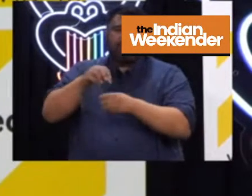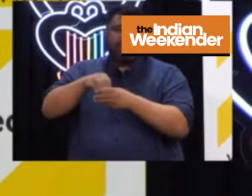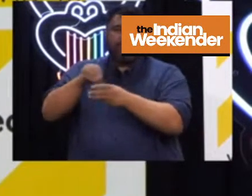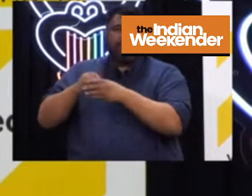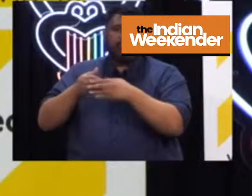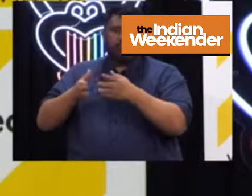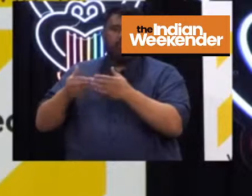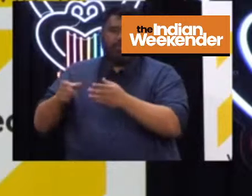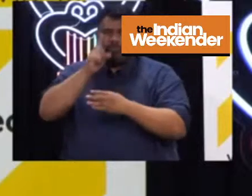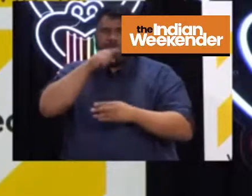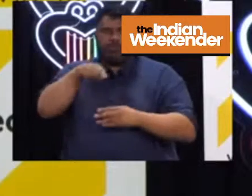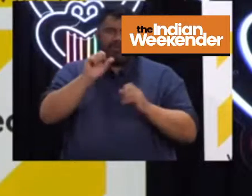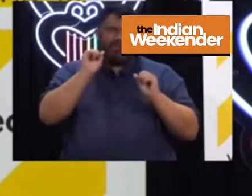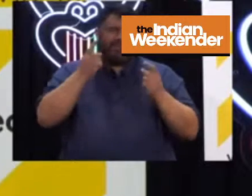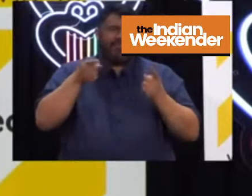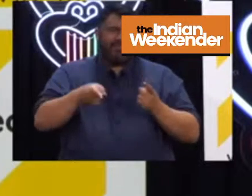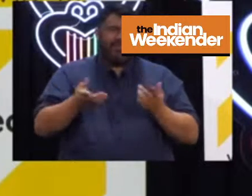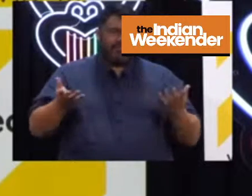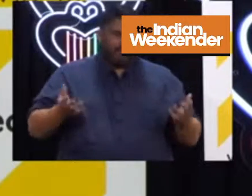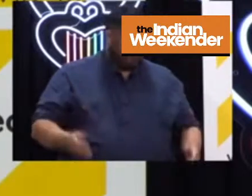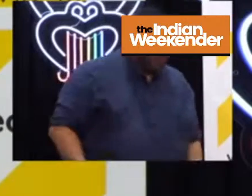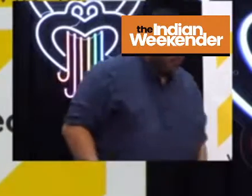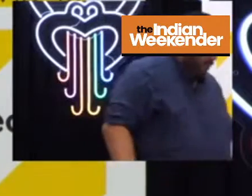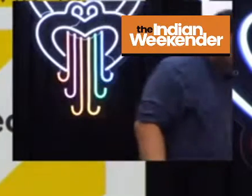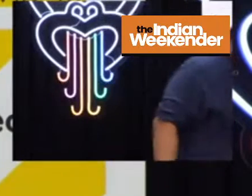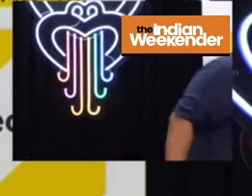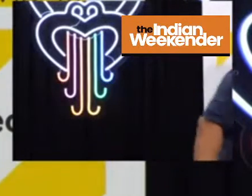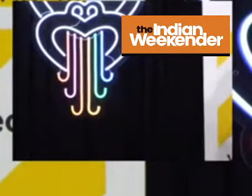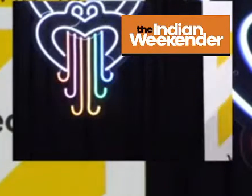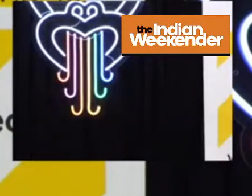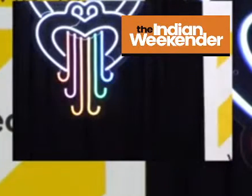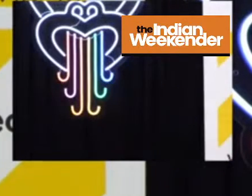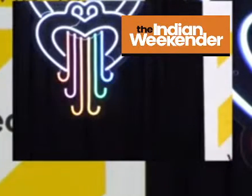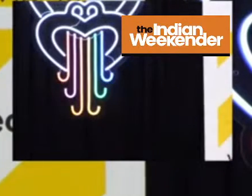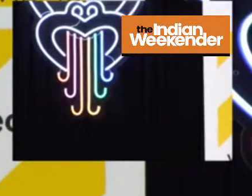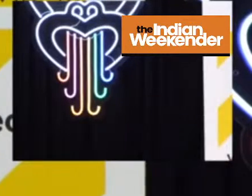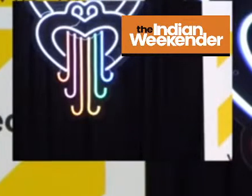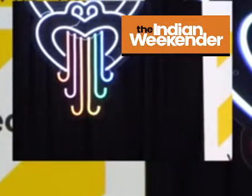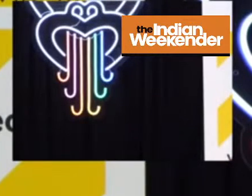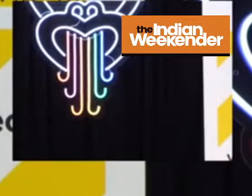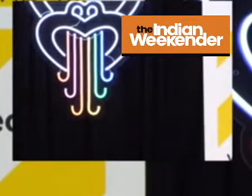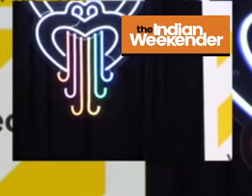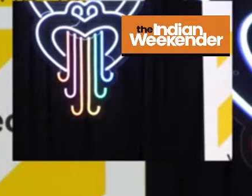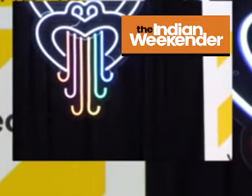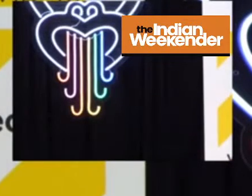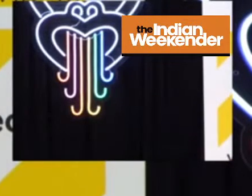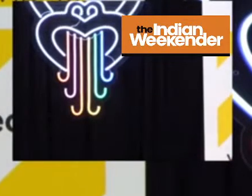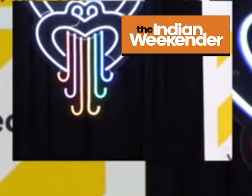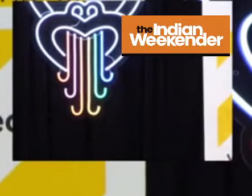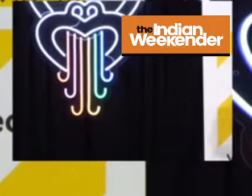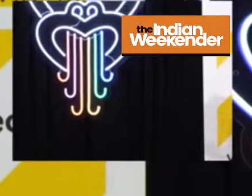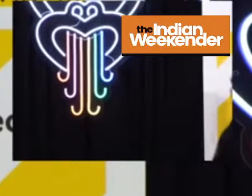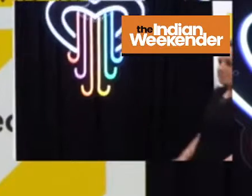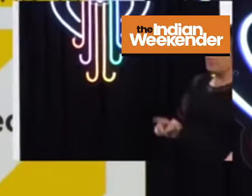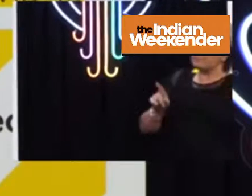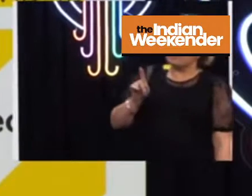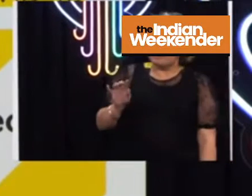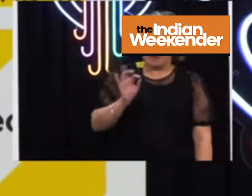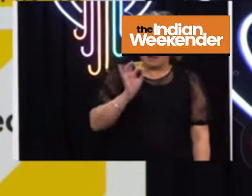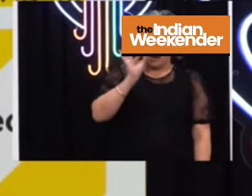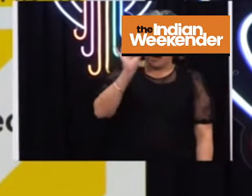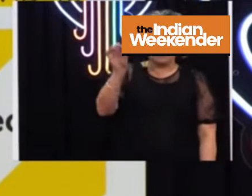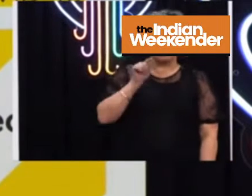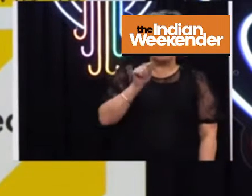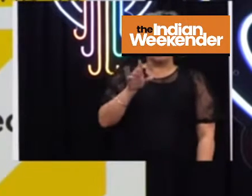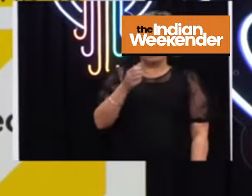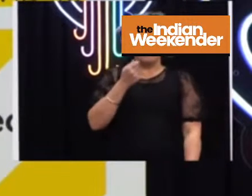why. Luke. A couple of things. Firstly, do you have any information on how these two people